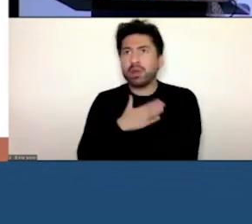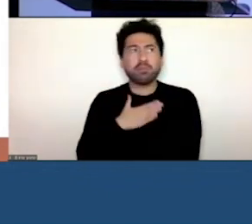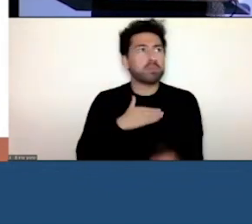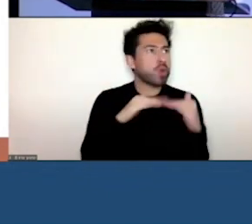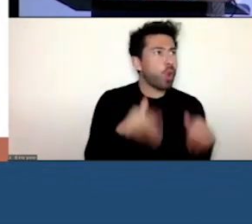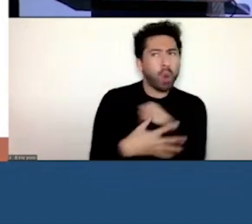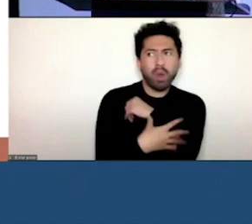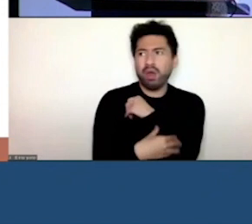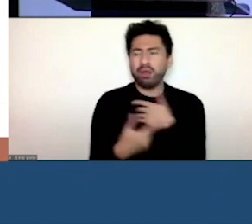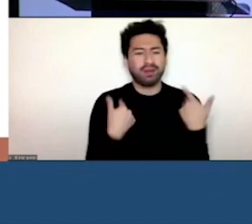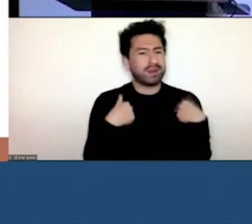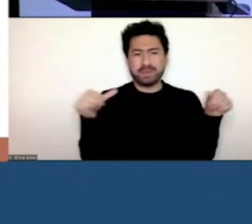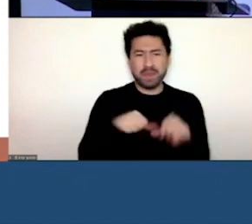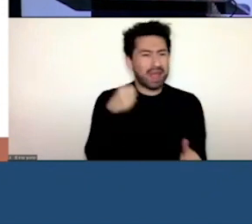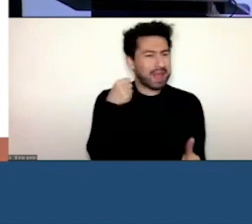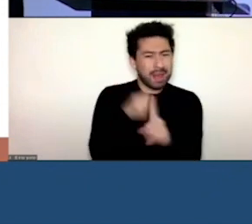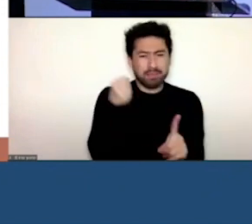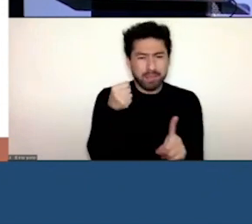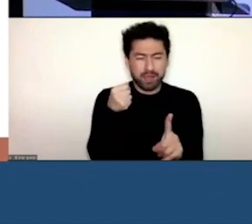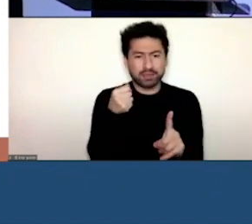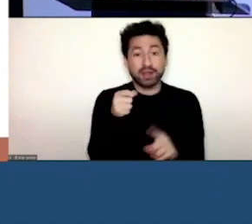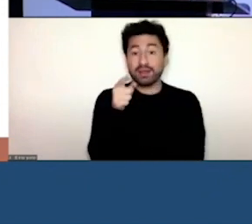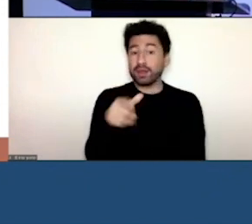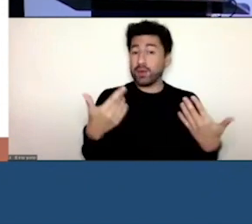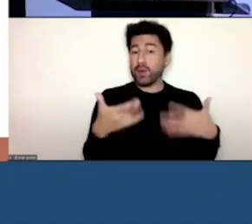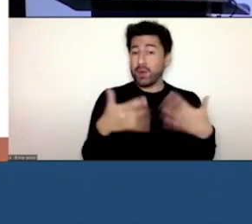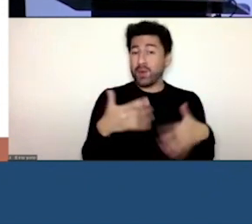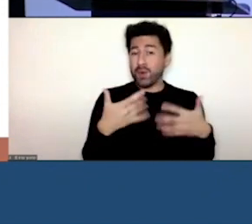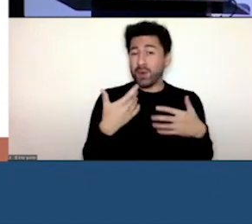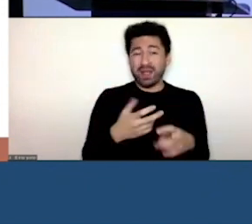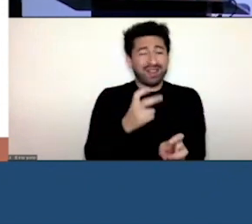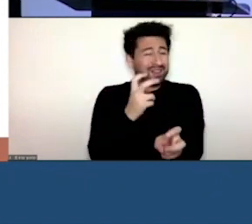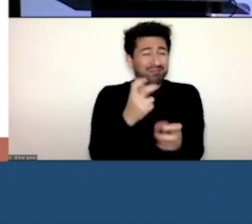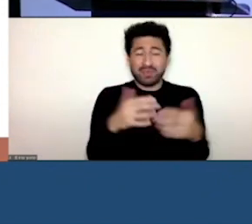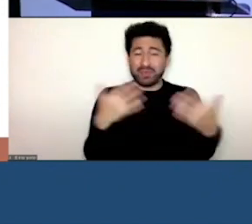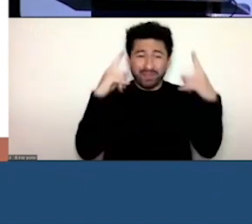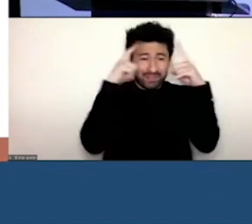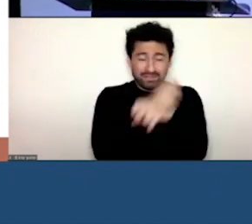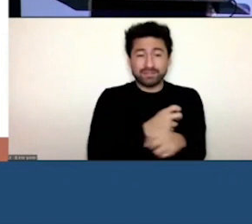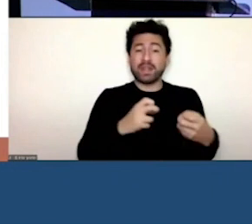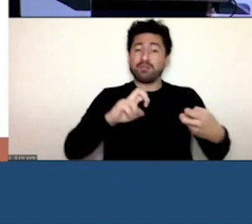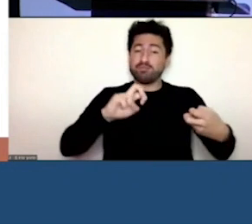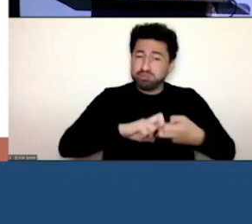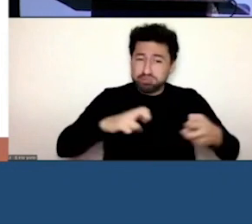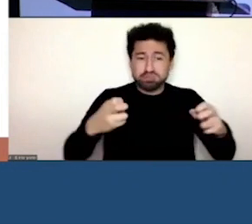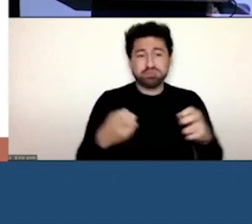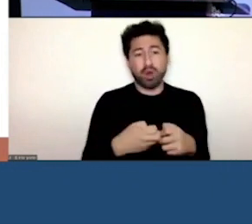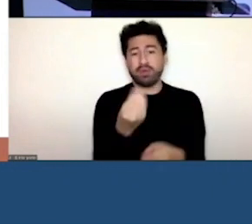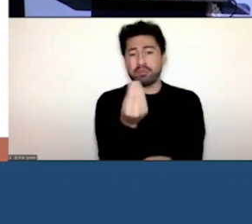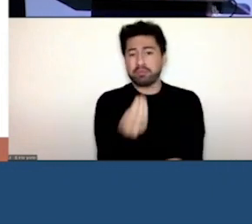the most, the poorest households, that is. So we're facing a very serious inflation issue, and